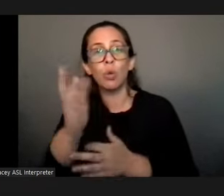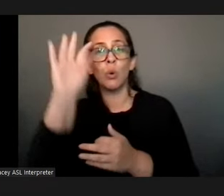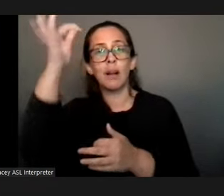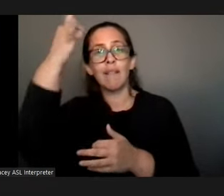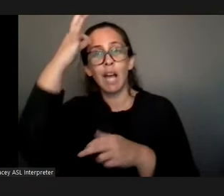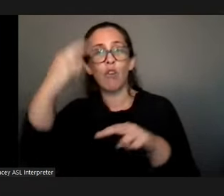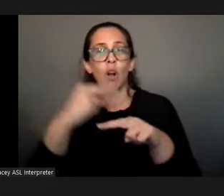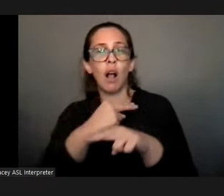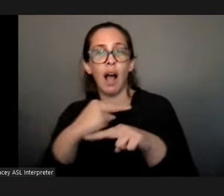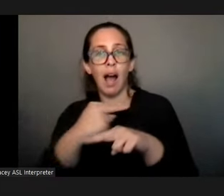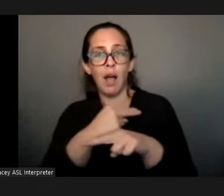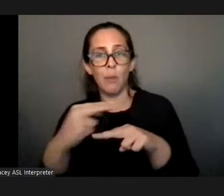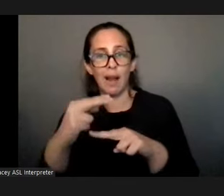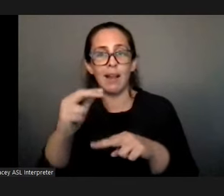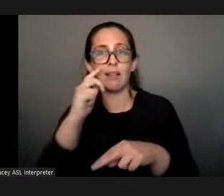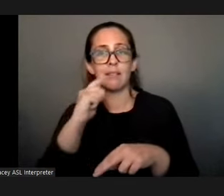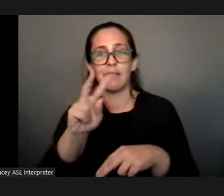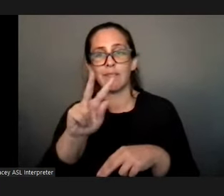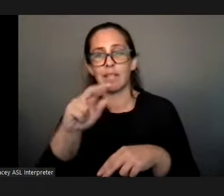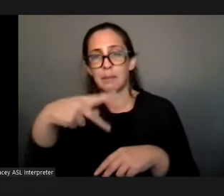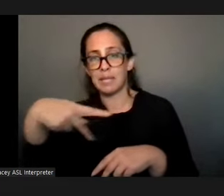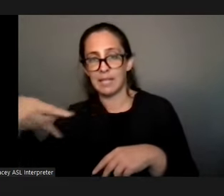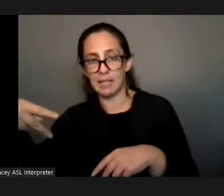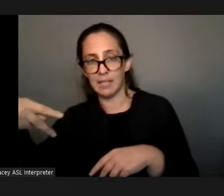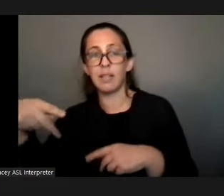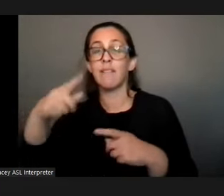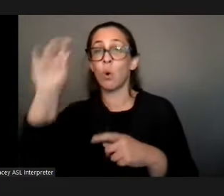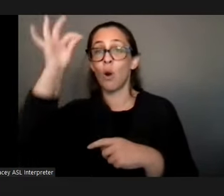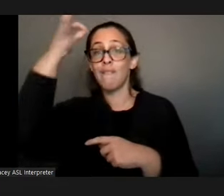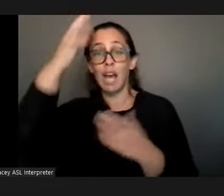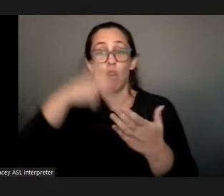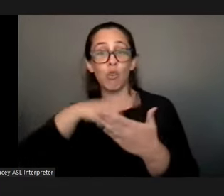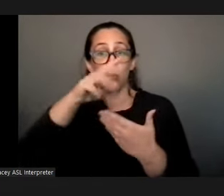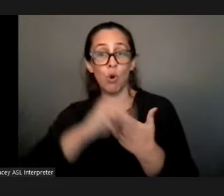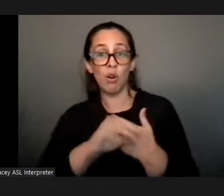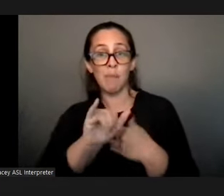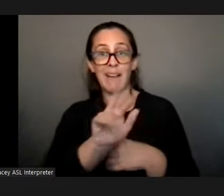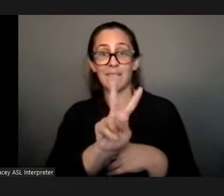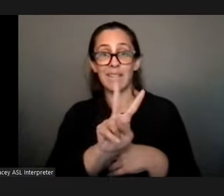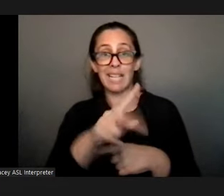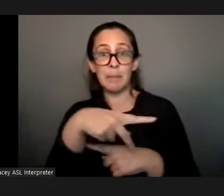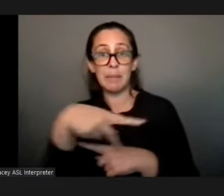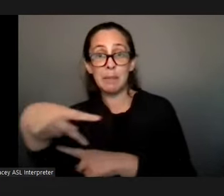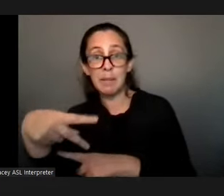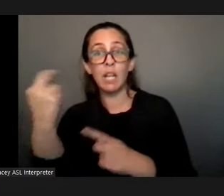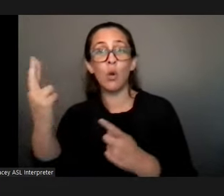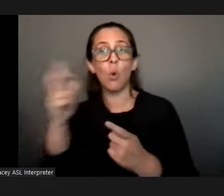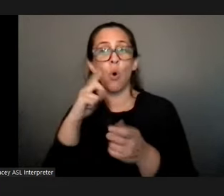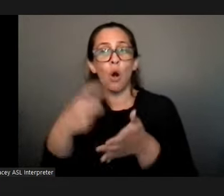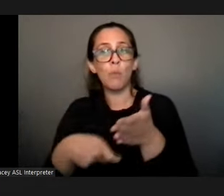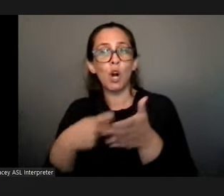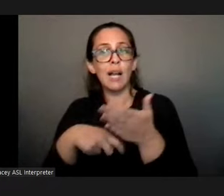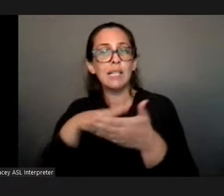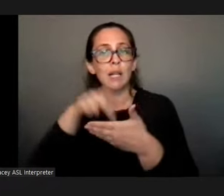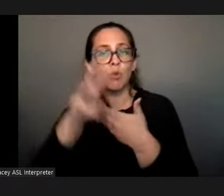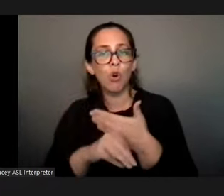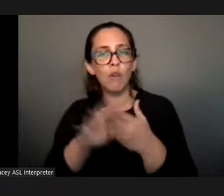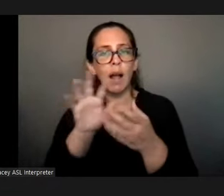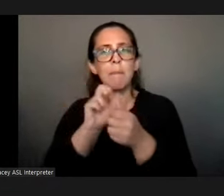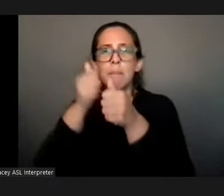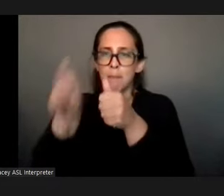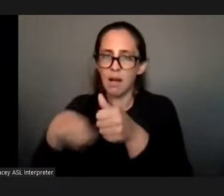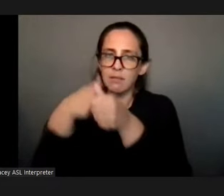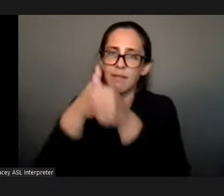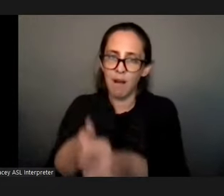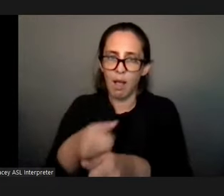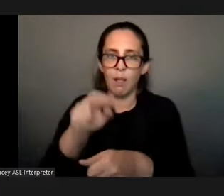Administration's VPPP. As a federal program, that VPPP, or Value Pricing Pilot Program, is subject to NEPA. Federal